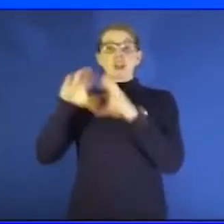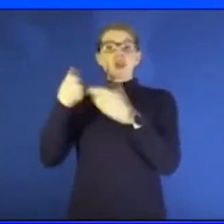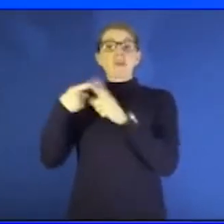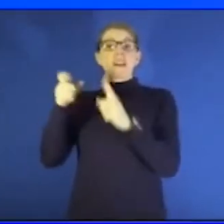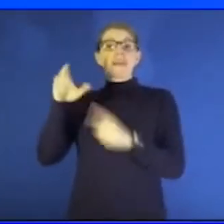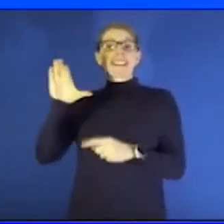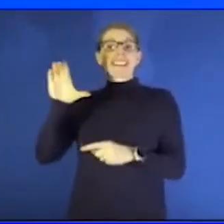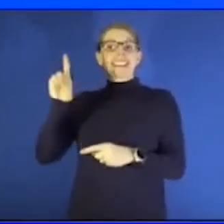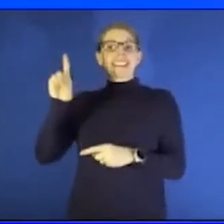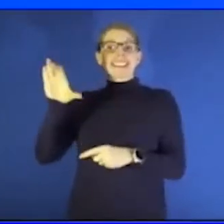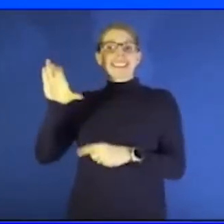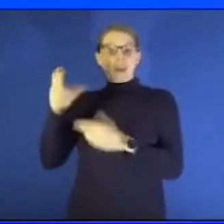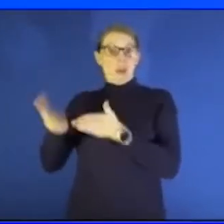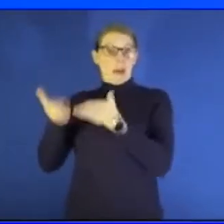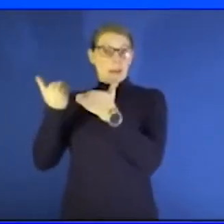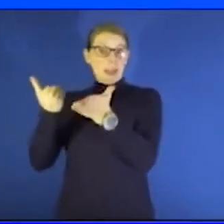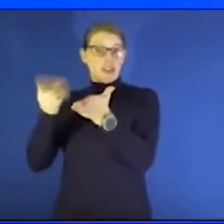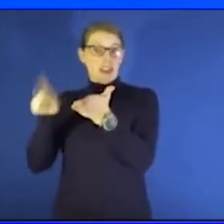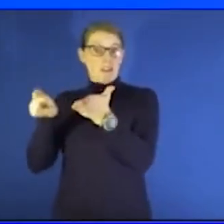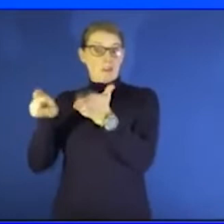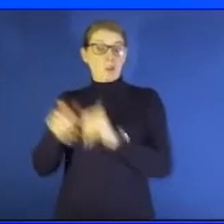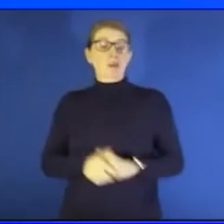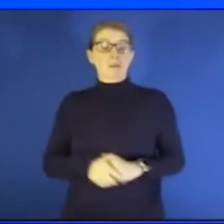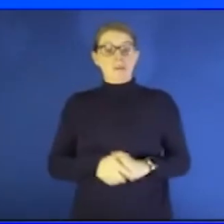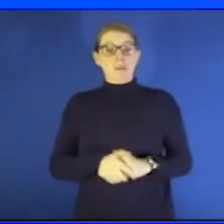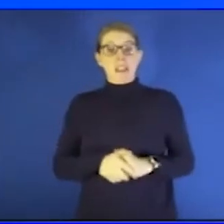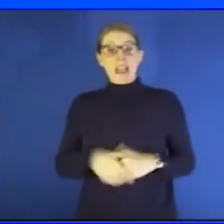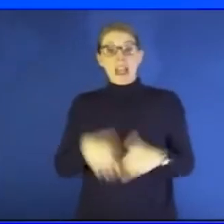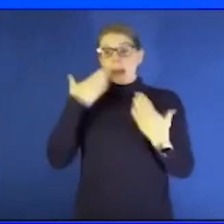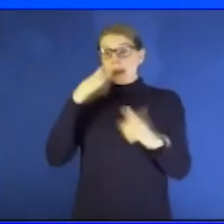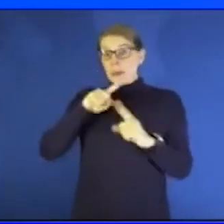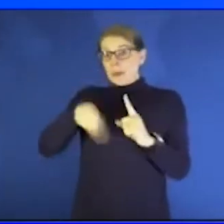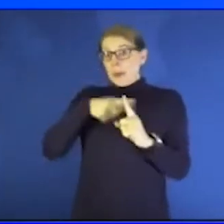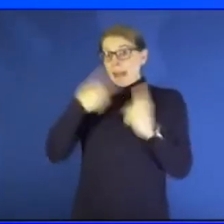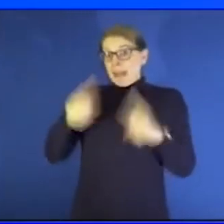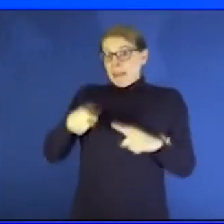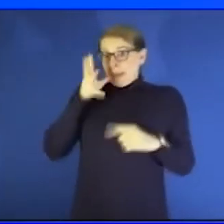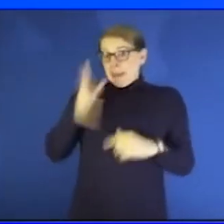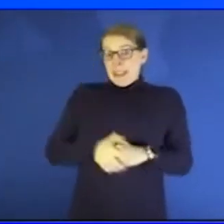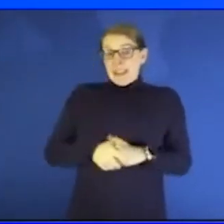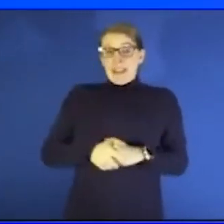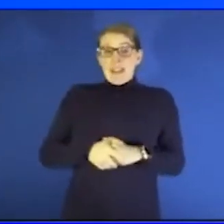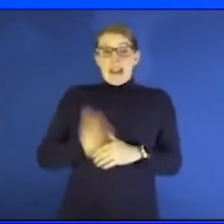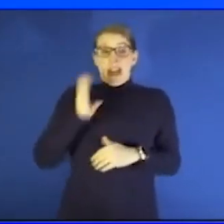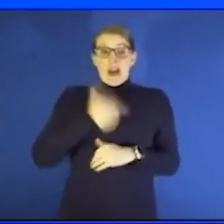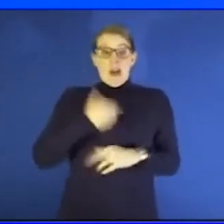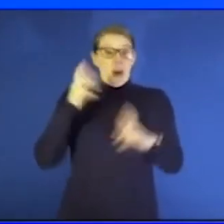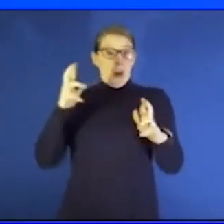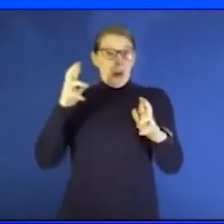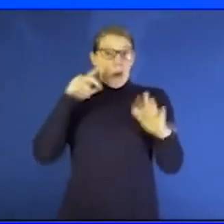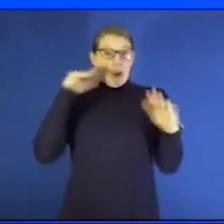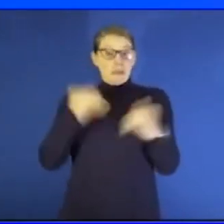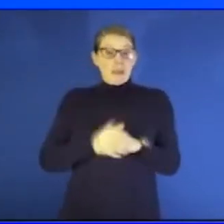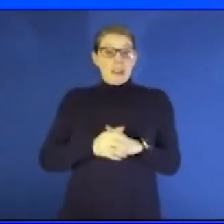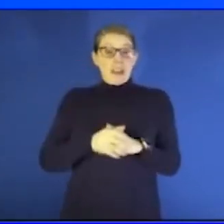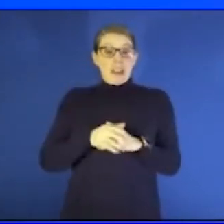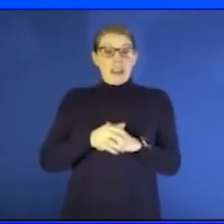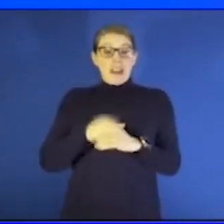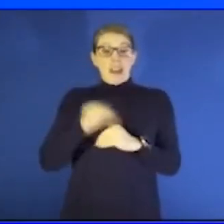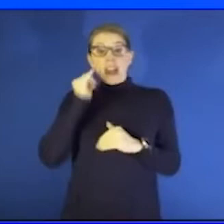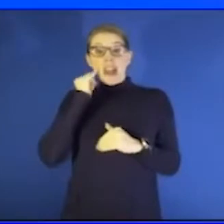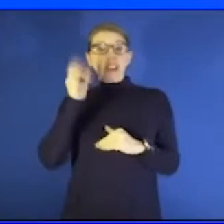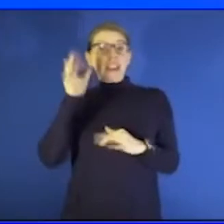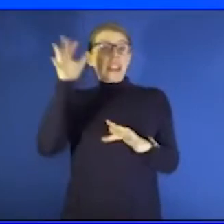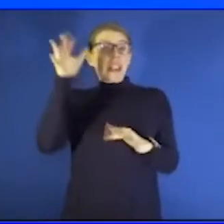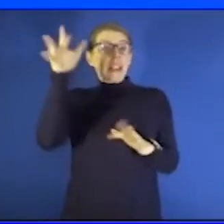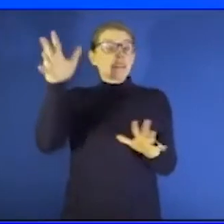those recommendations. You know, I don't know when that will be. Our hope is that if we look around the bend, I will use